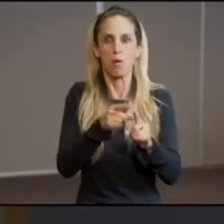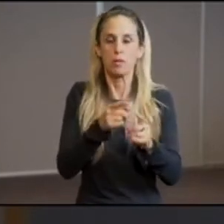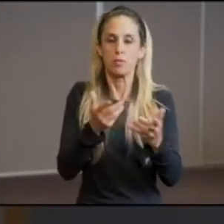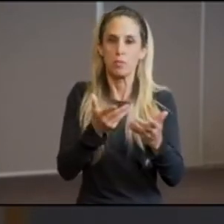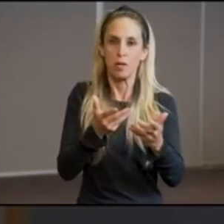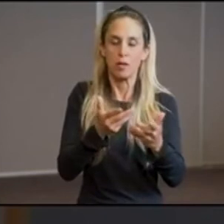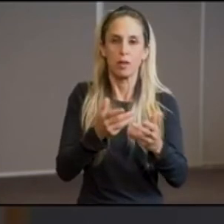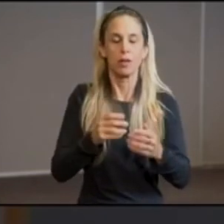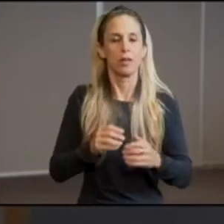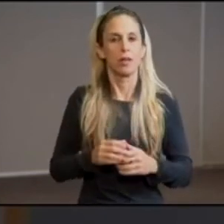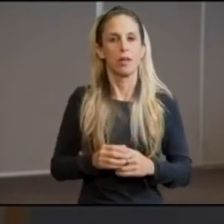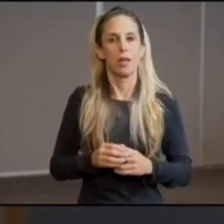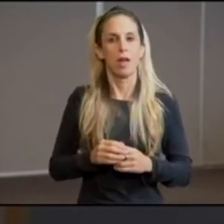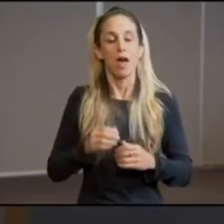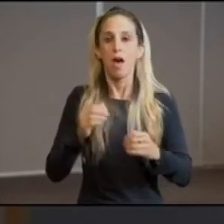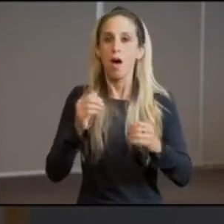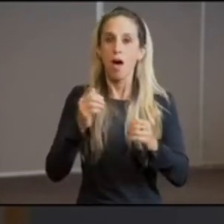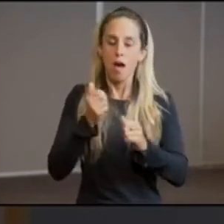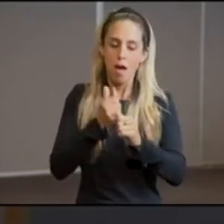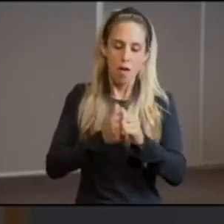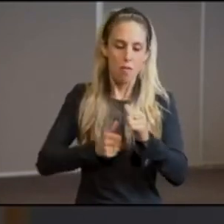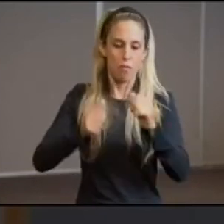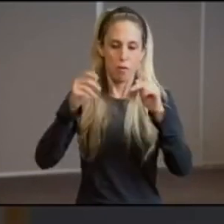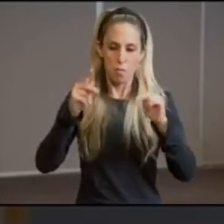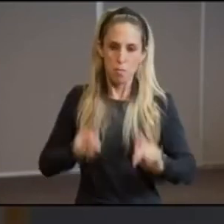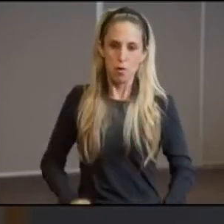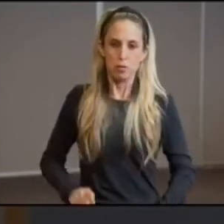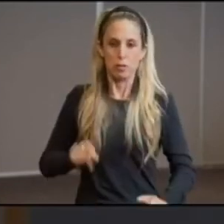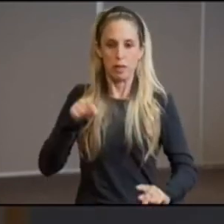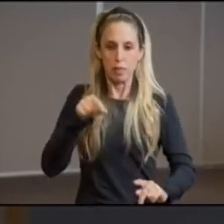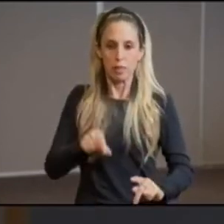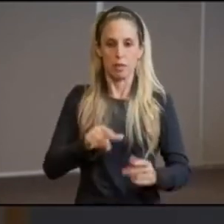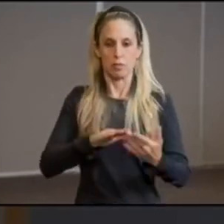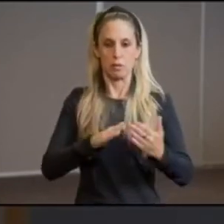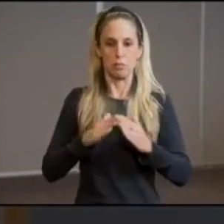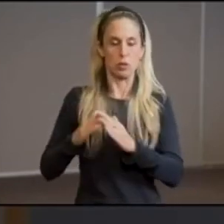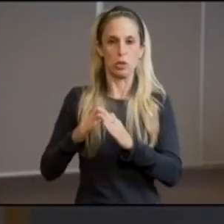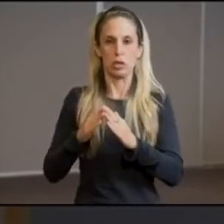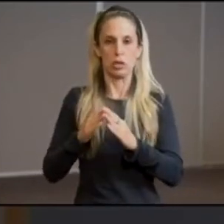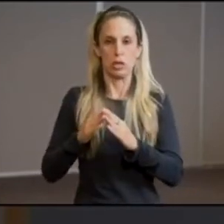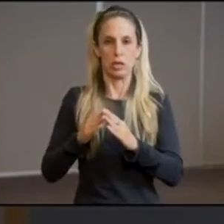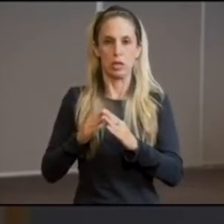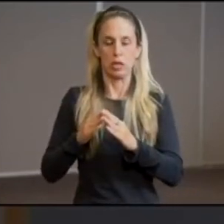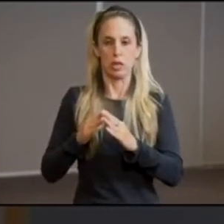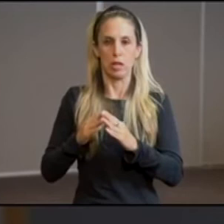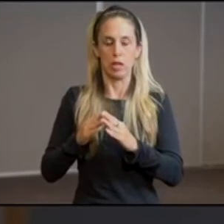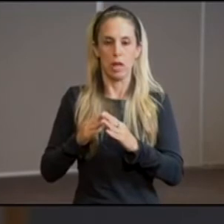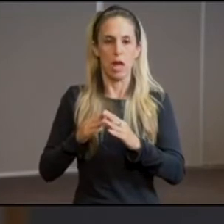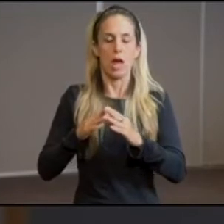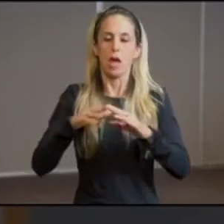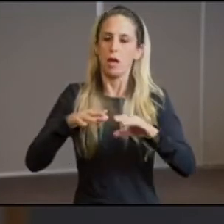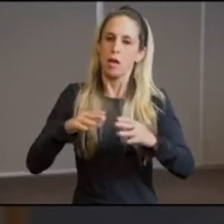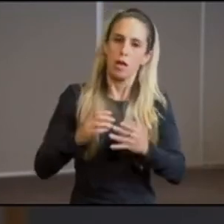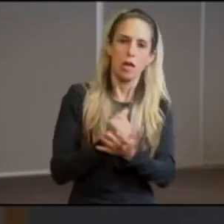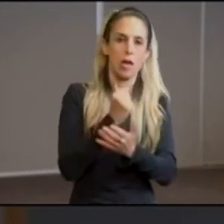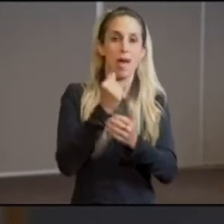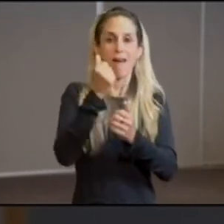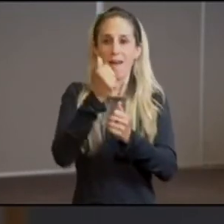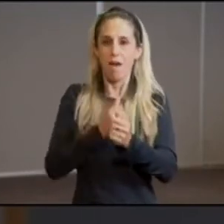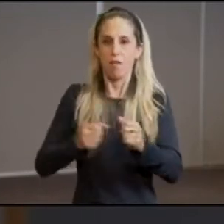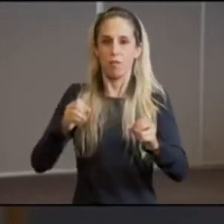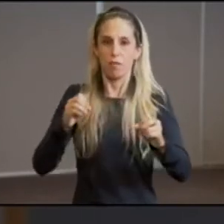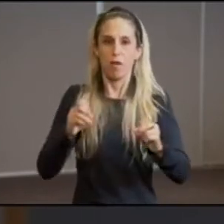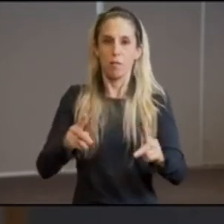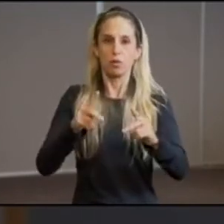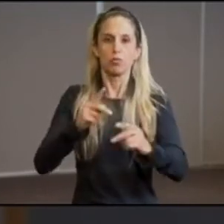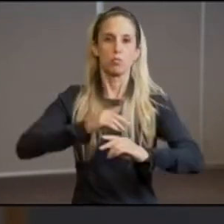about every single person in this community taking every single opportunity to prevent